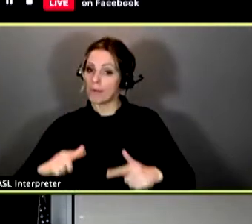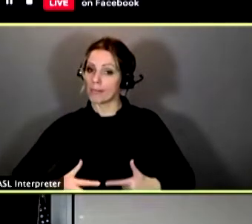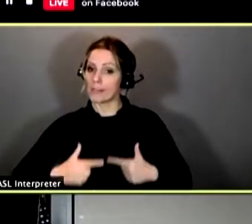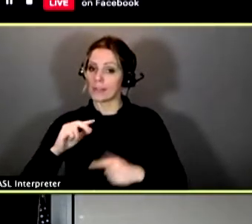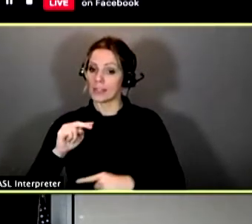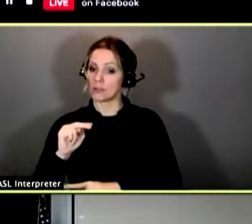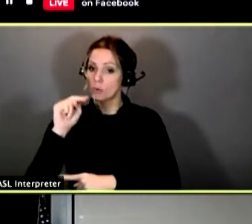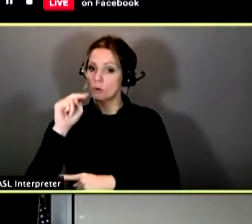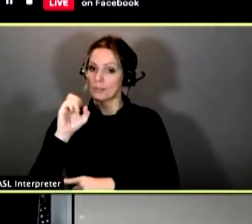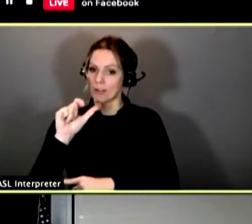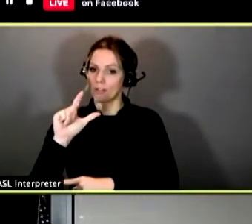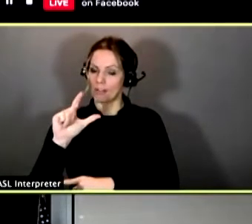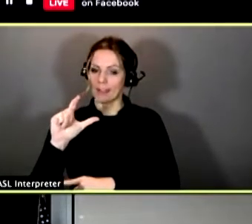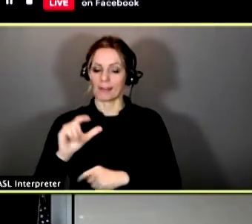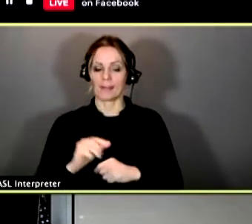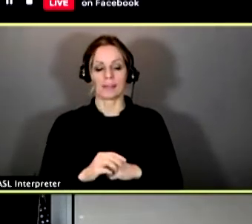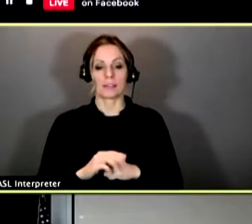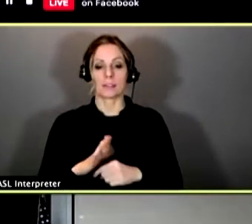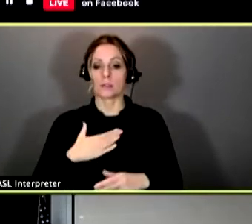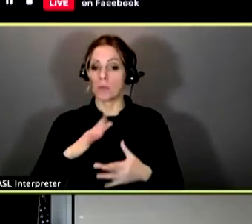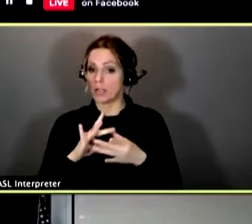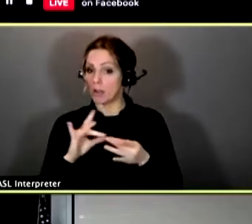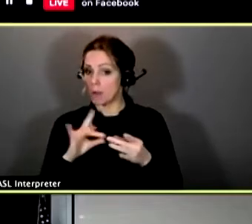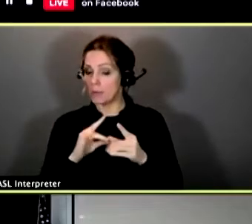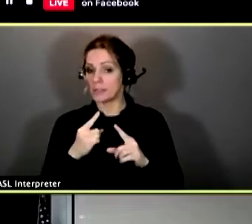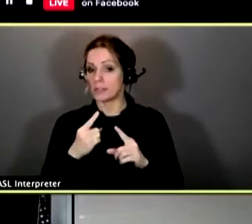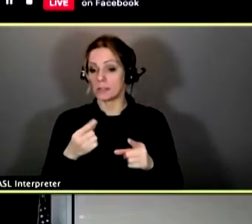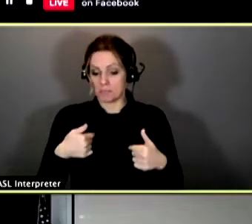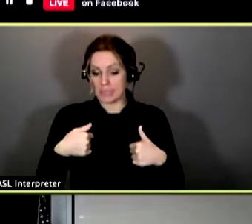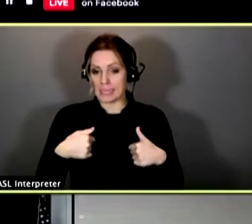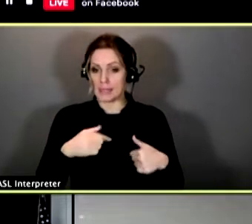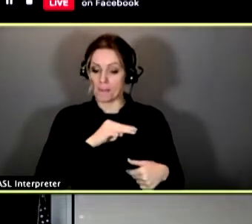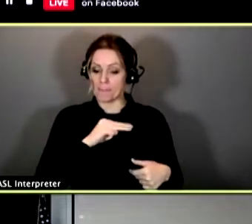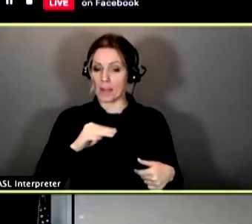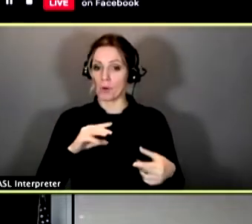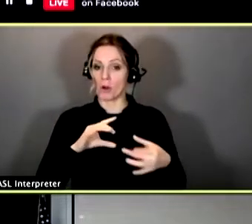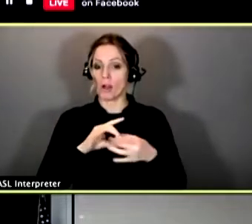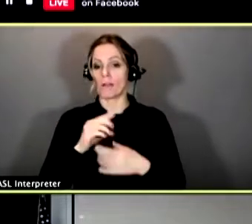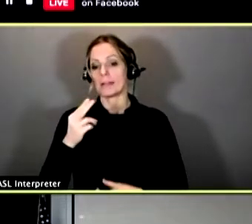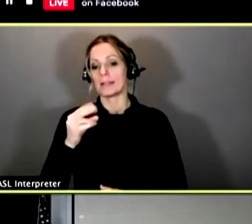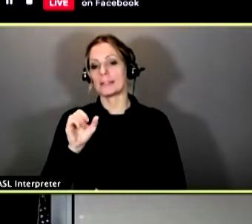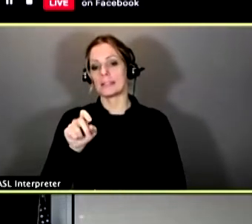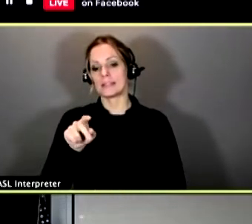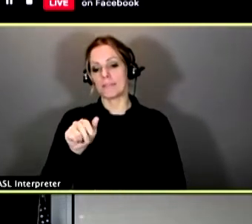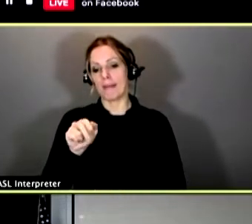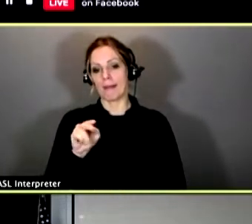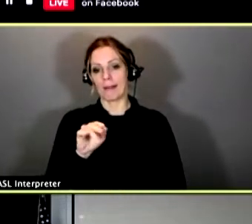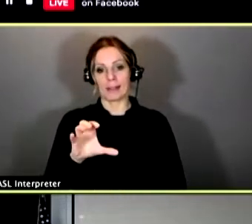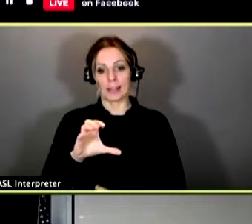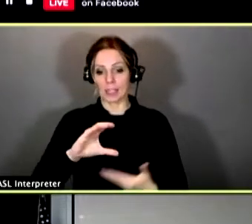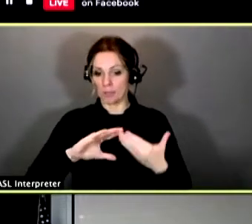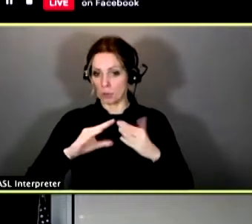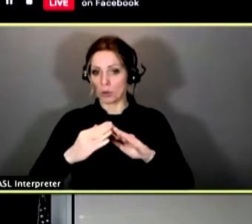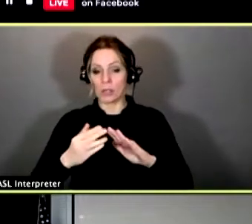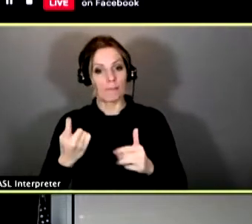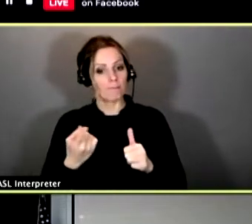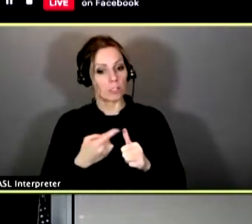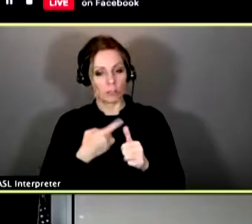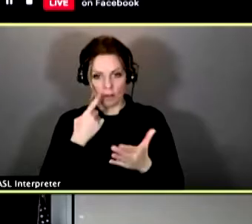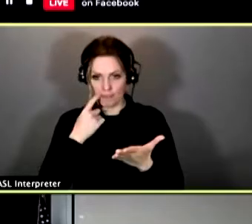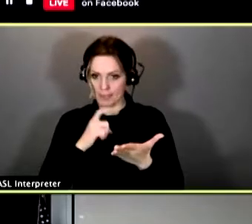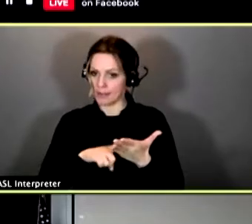My comment is as a member of the Hispanic community, and first recognize the importance of the work that is